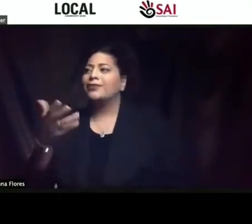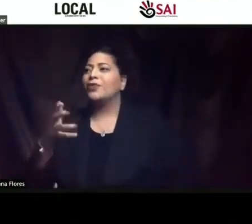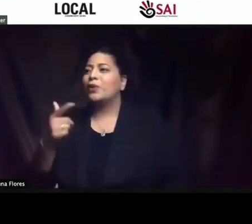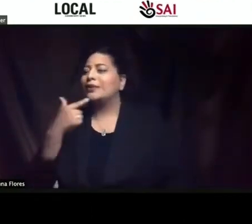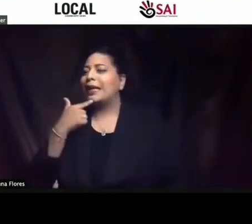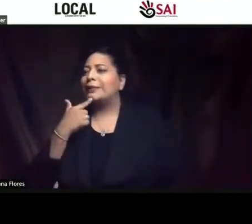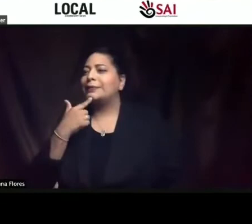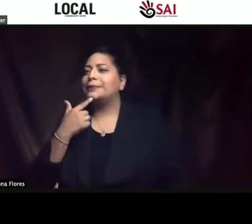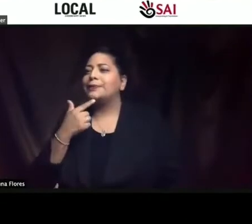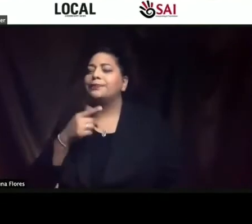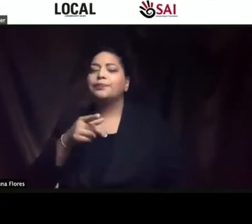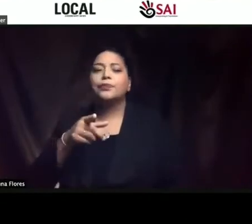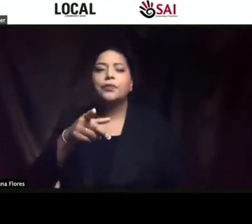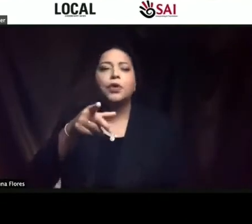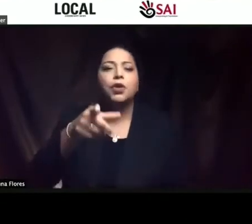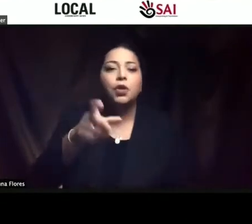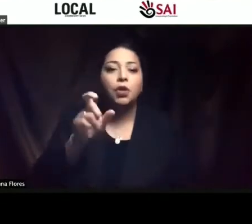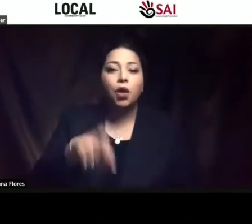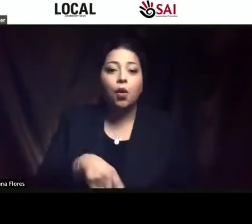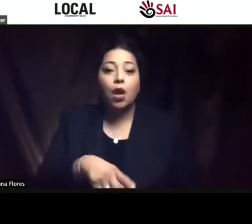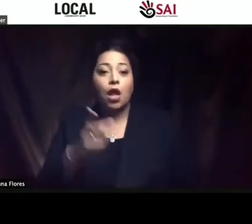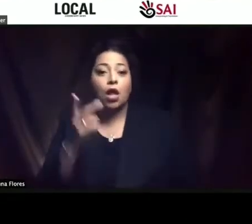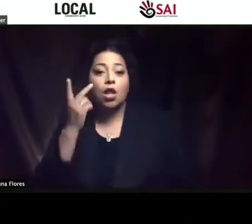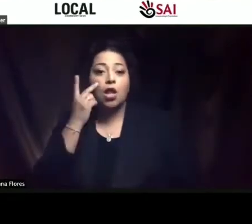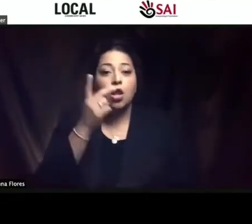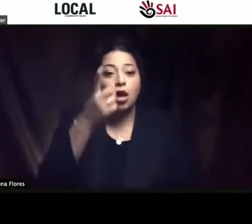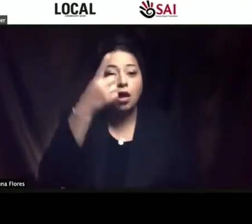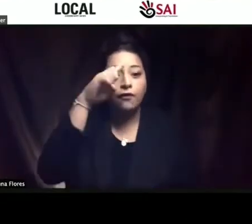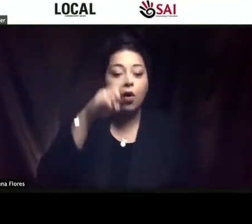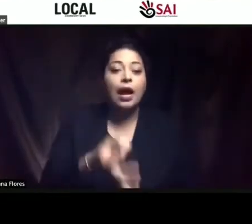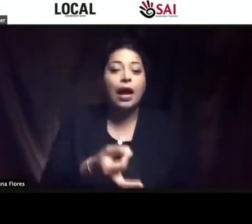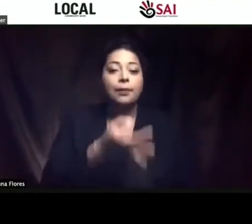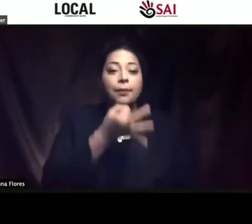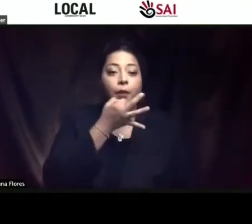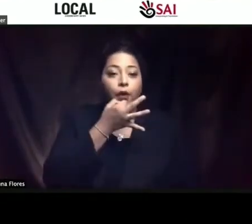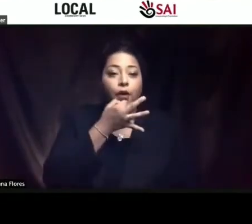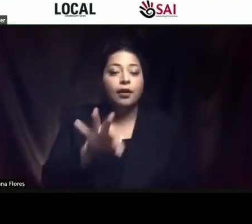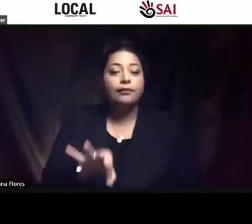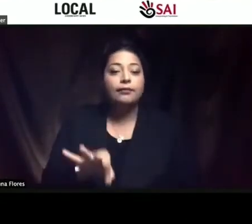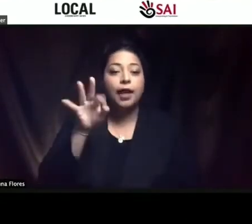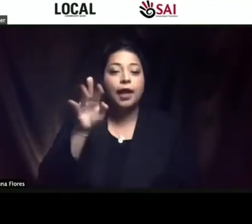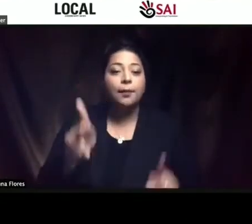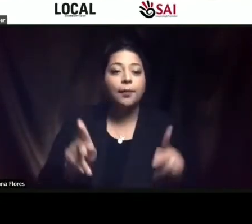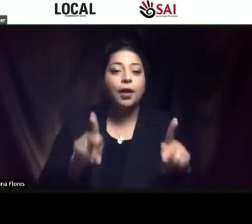said, and go out and seek the experts. You have to go out and look for people